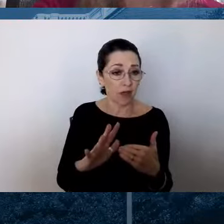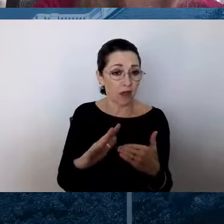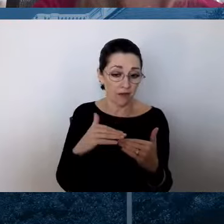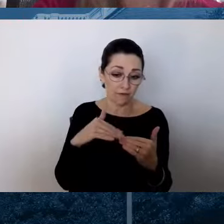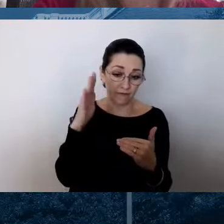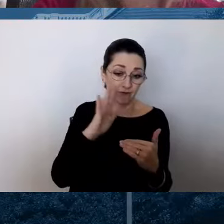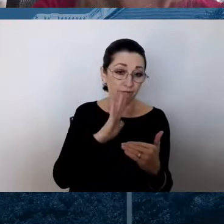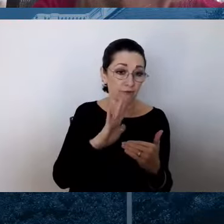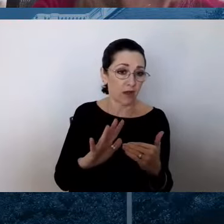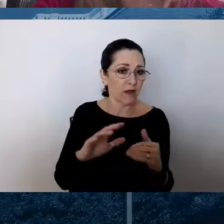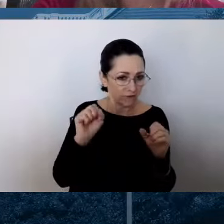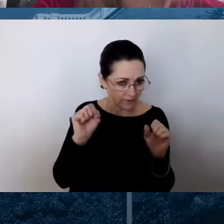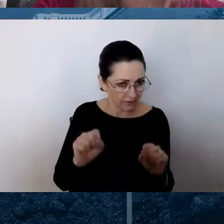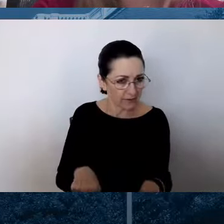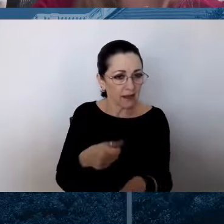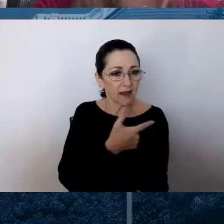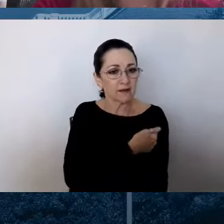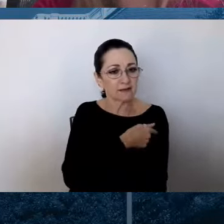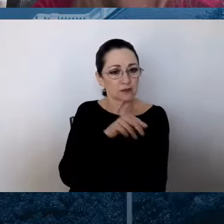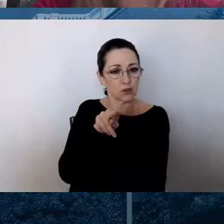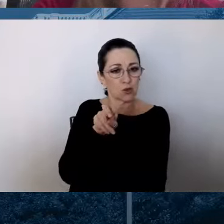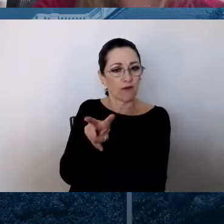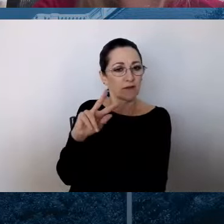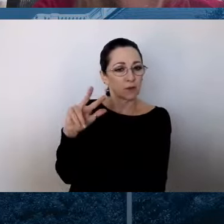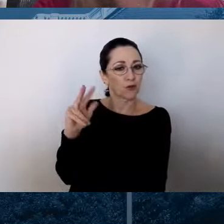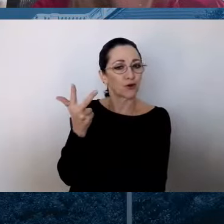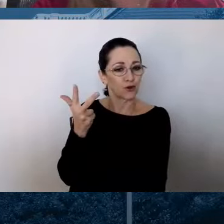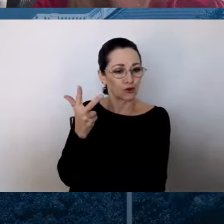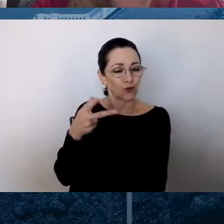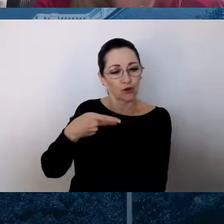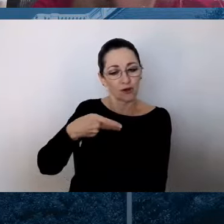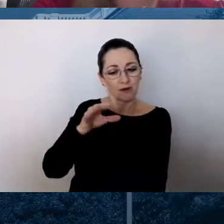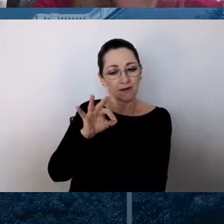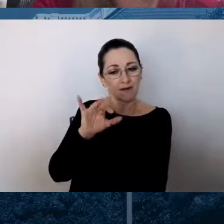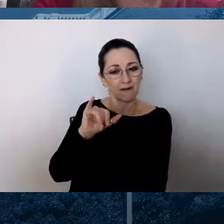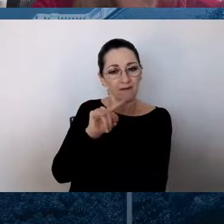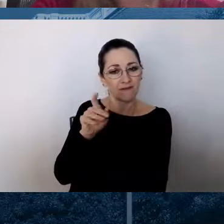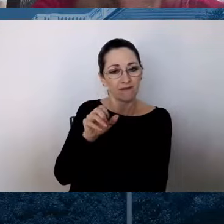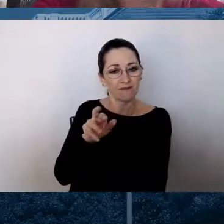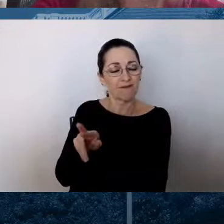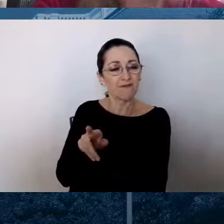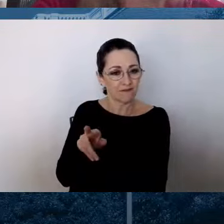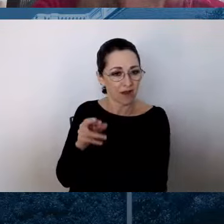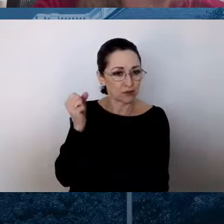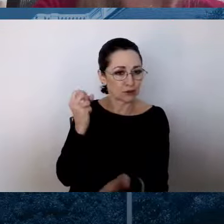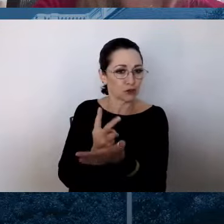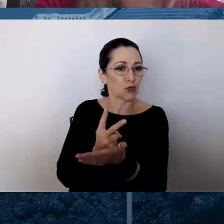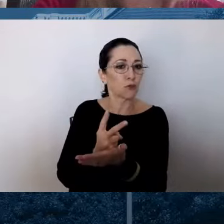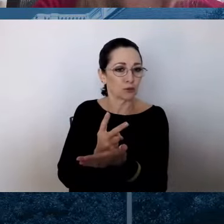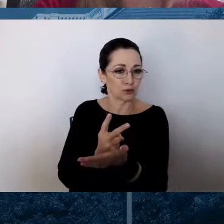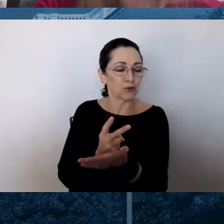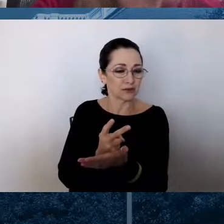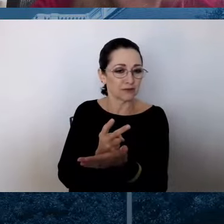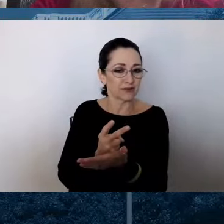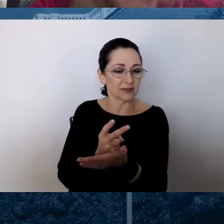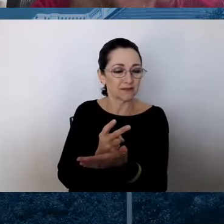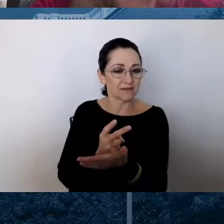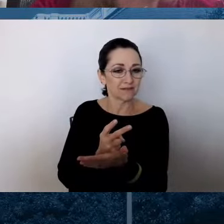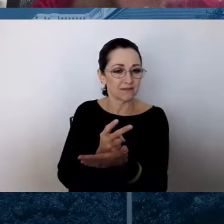day, November 3rd, when the Pfizer vaccine was authorized for kids 5 to